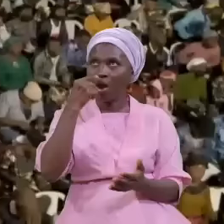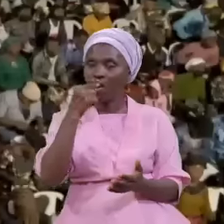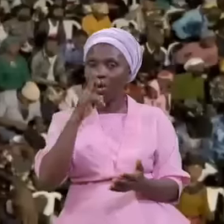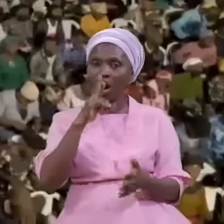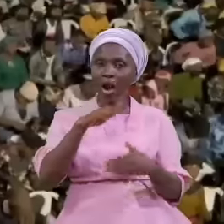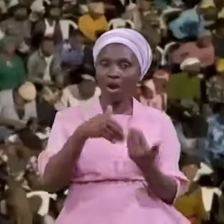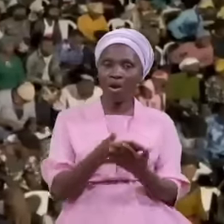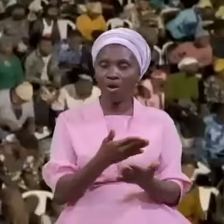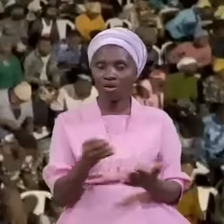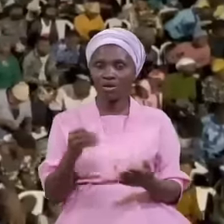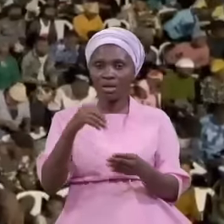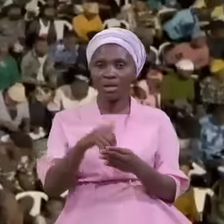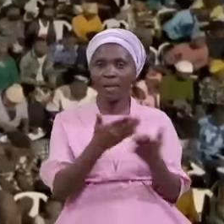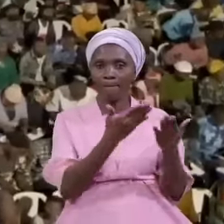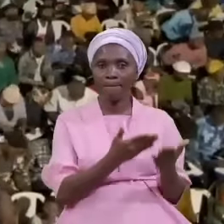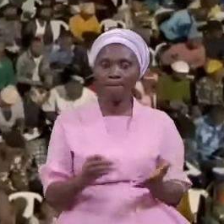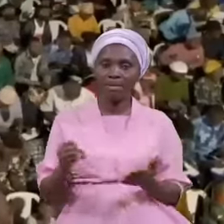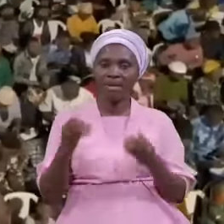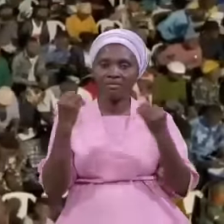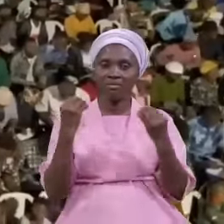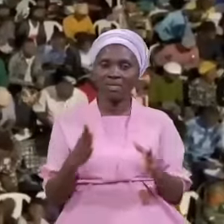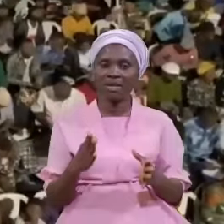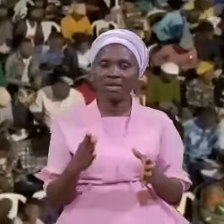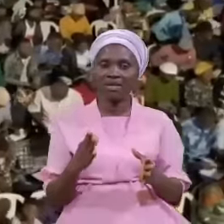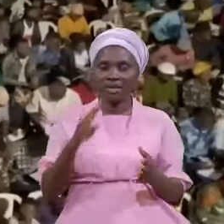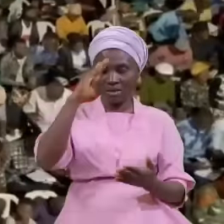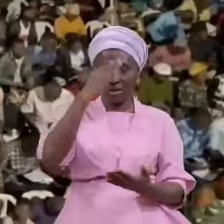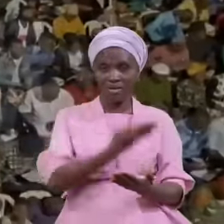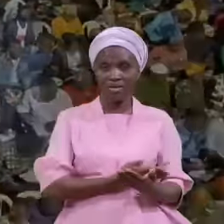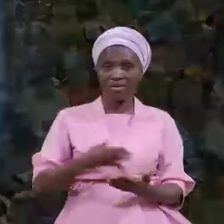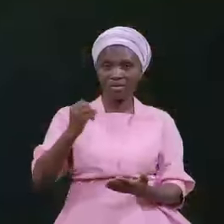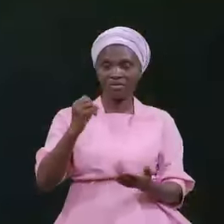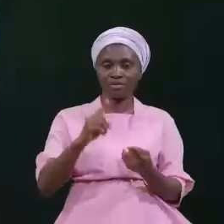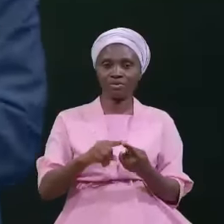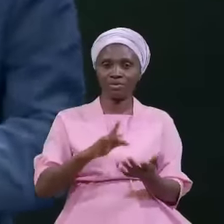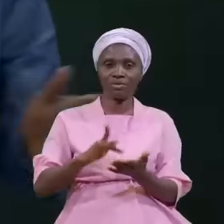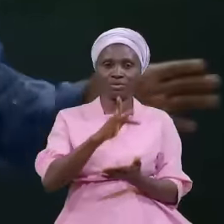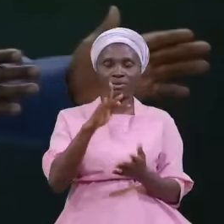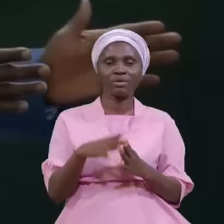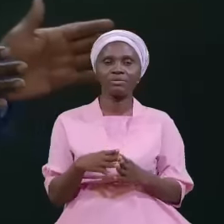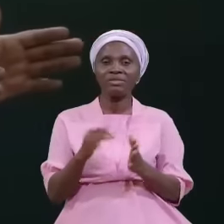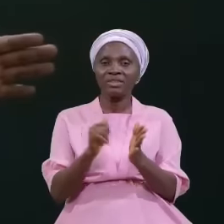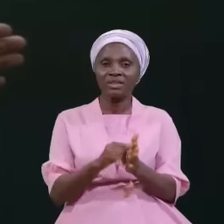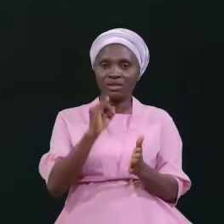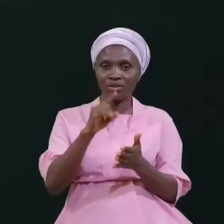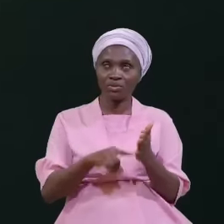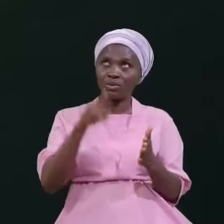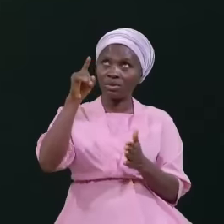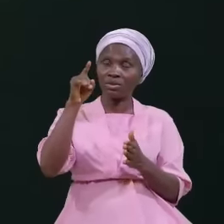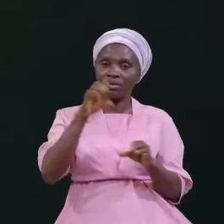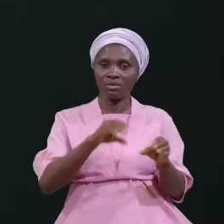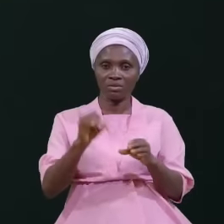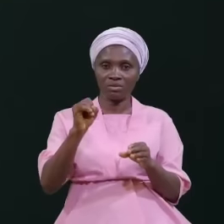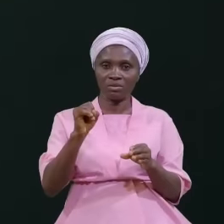bringing many sons unto glory. That's what he does. He brings many sons